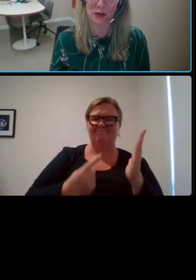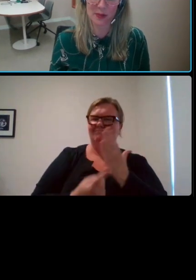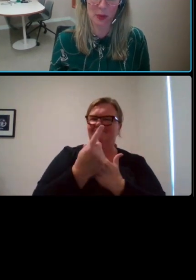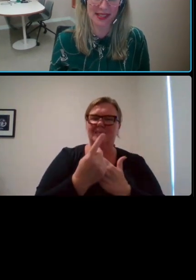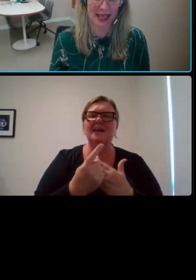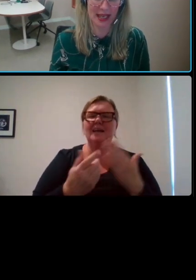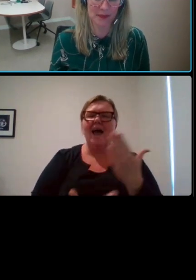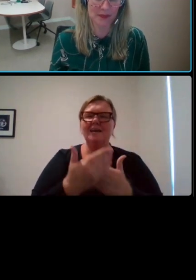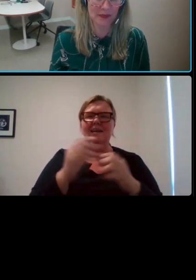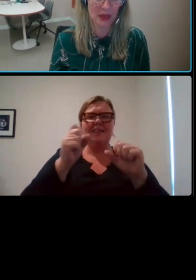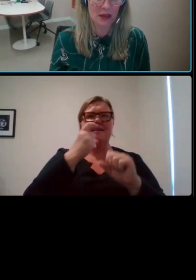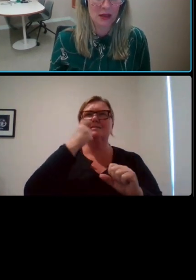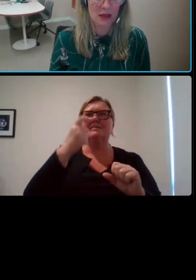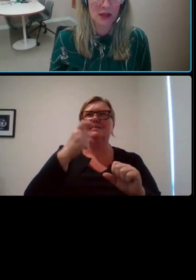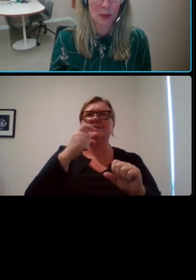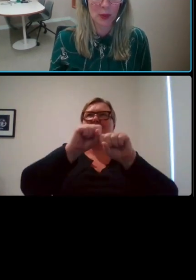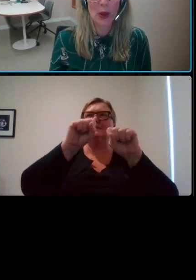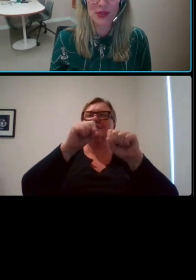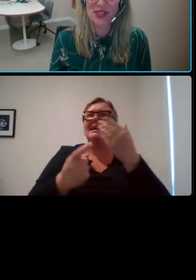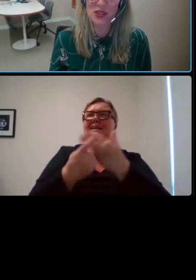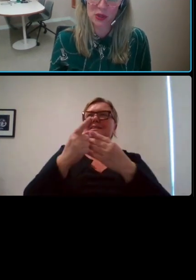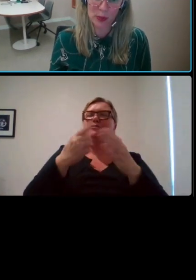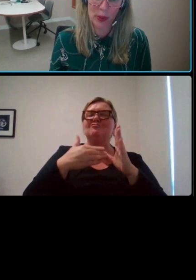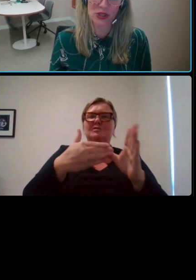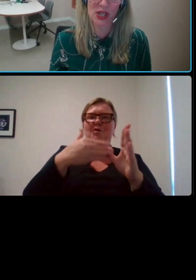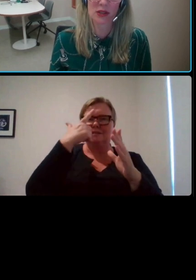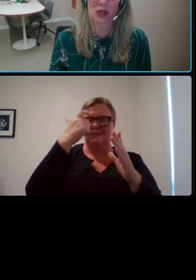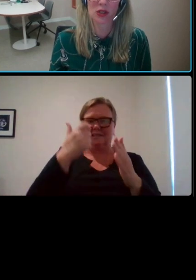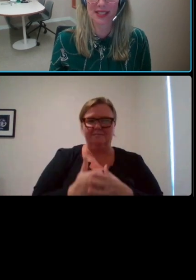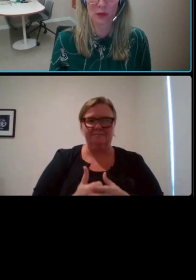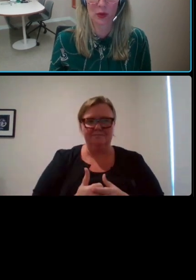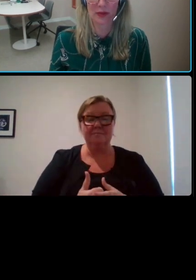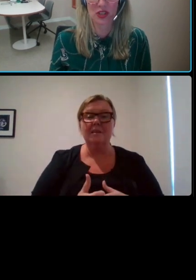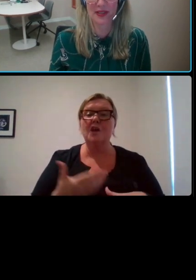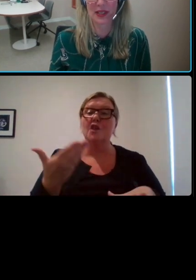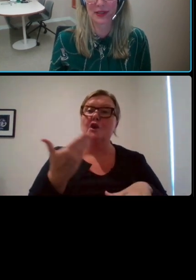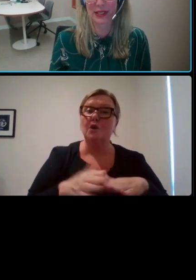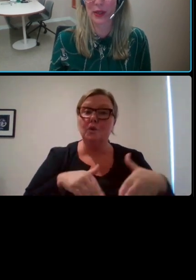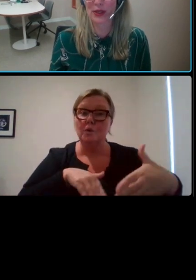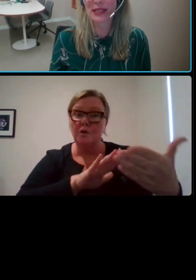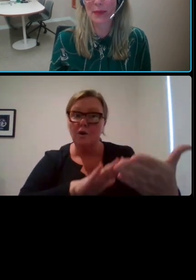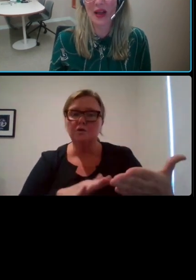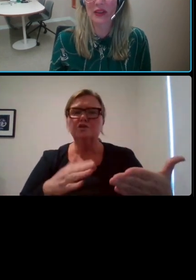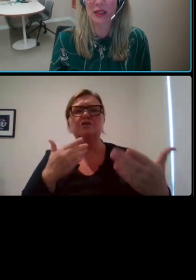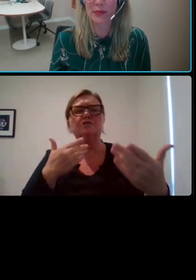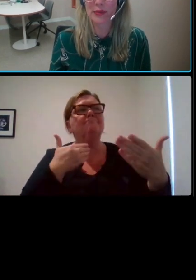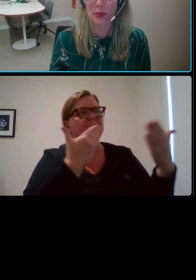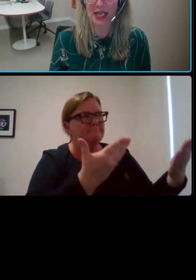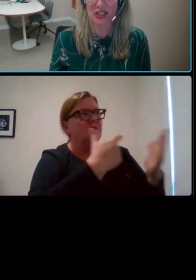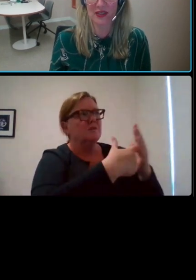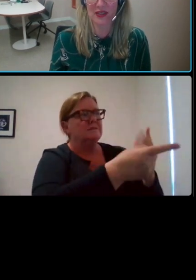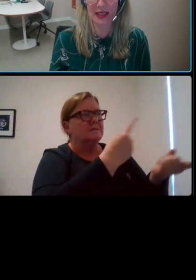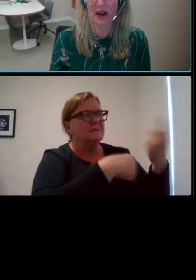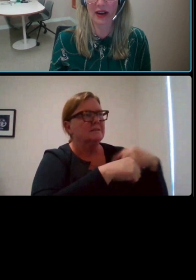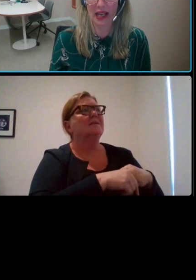Serious Incident Response Scheme. The proposed new approach acknowledges the Royal Commission's concerns about the